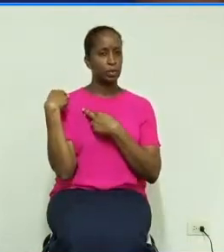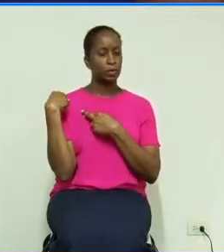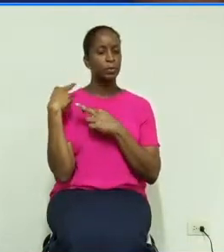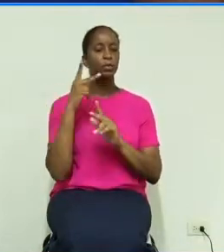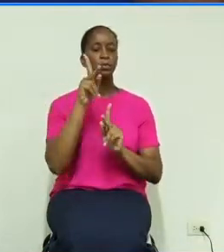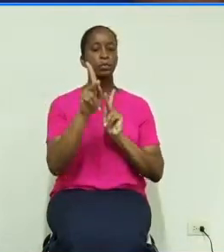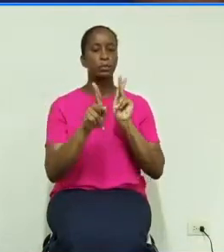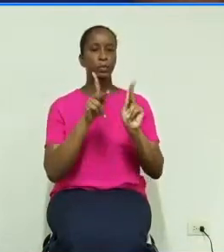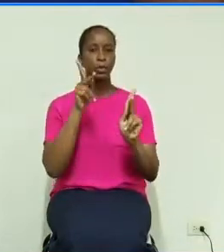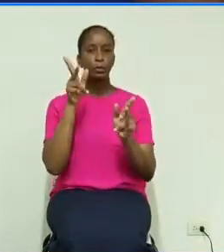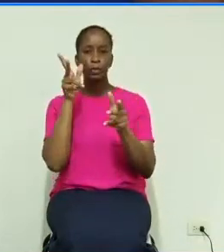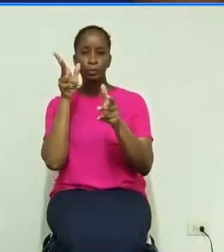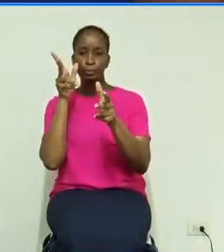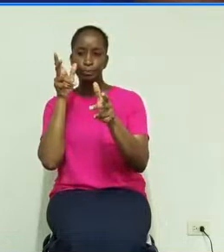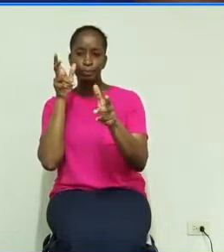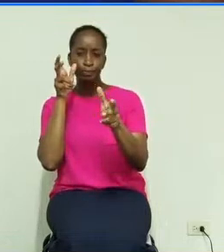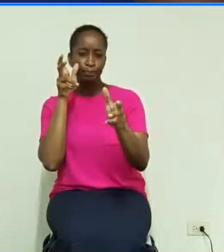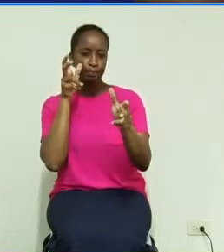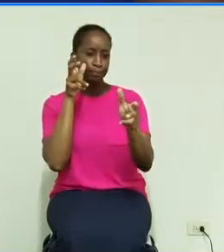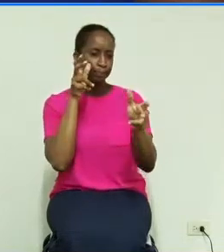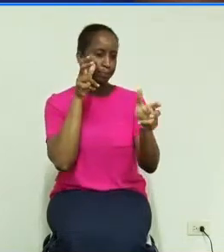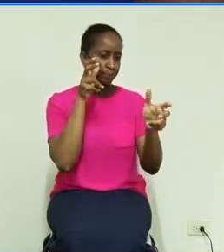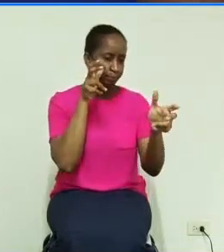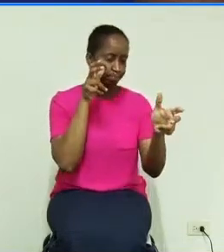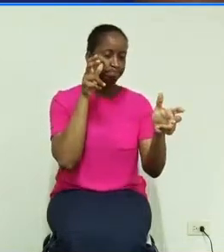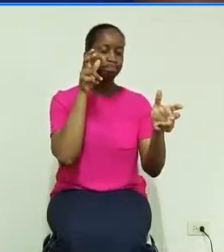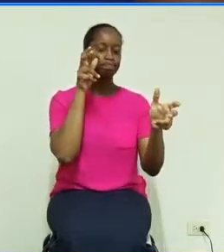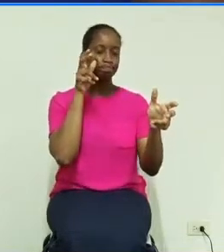All of these people are impacted.